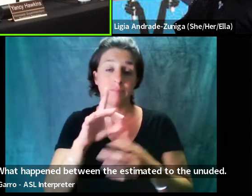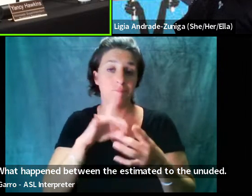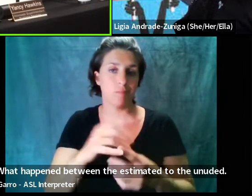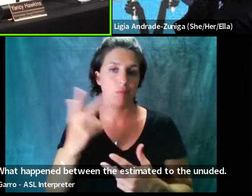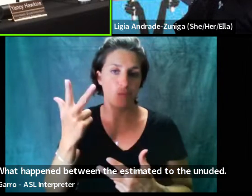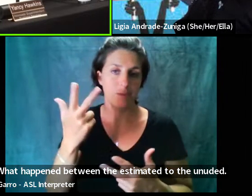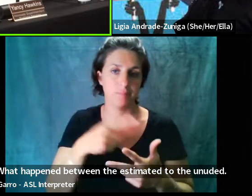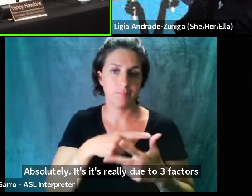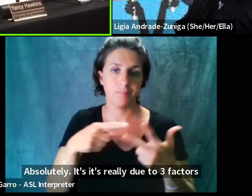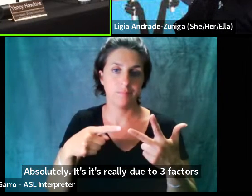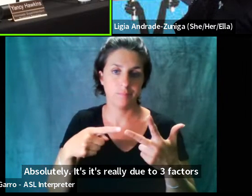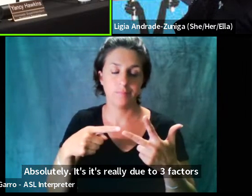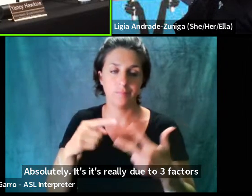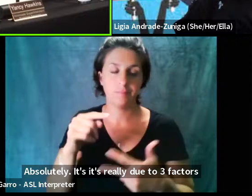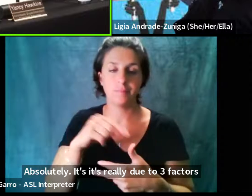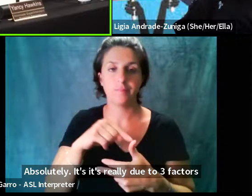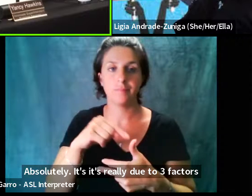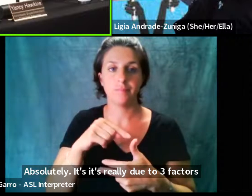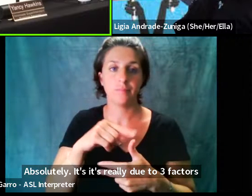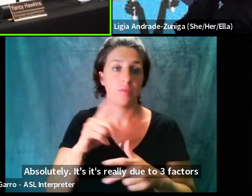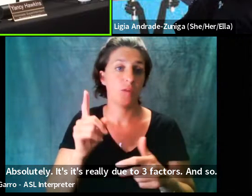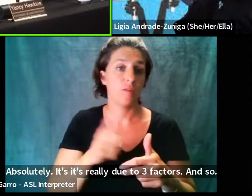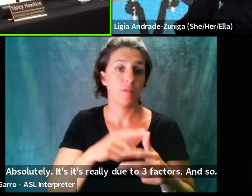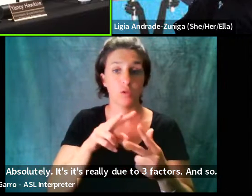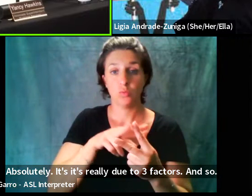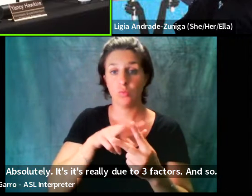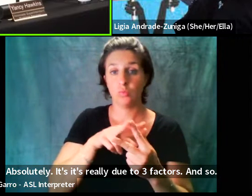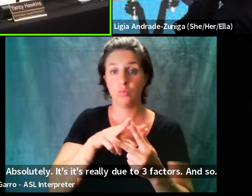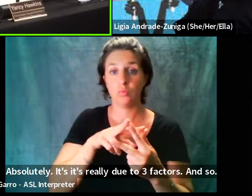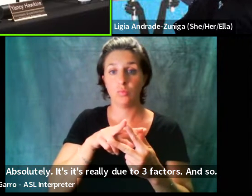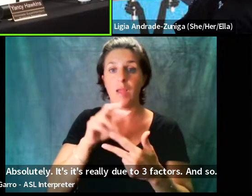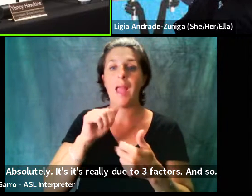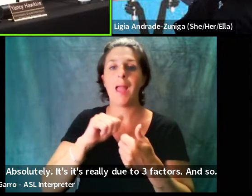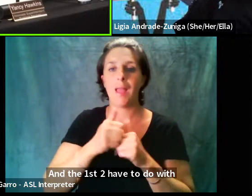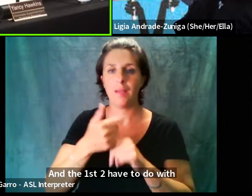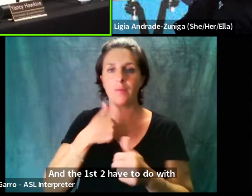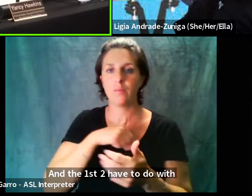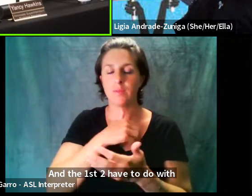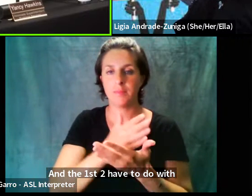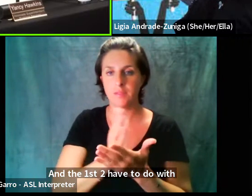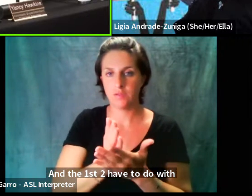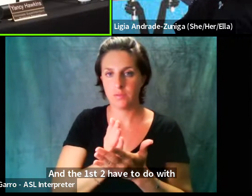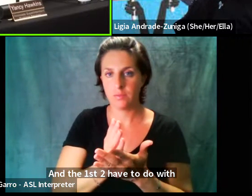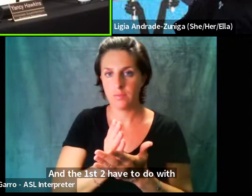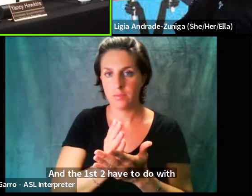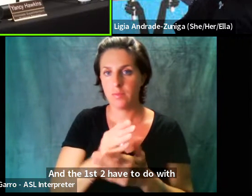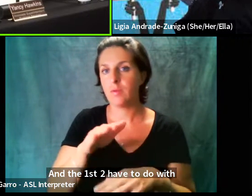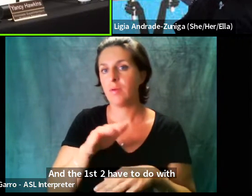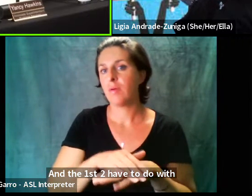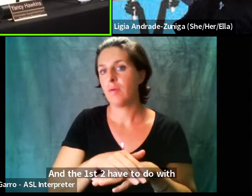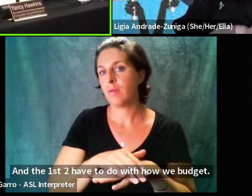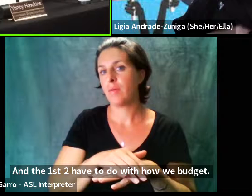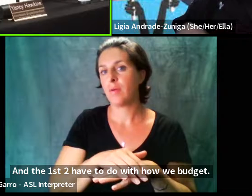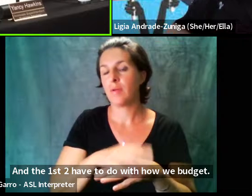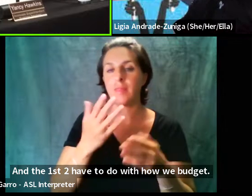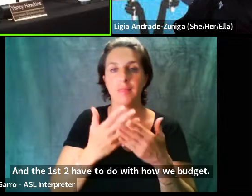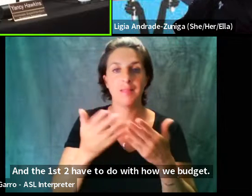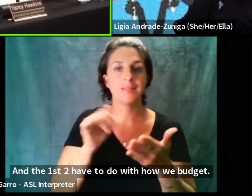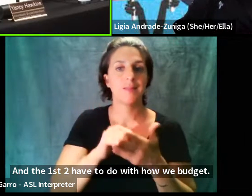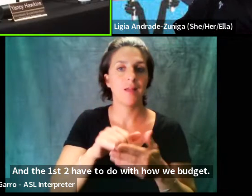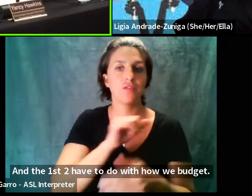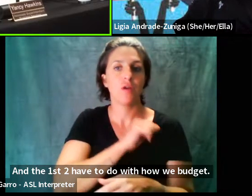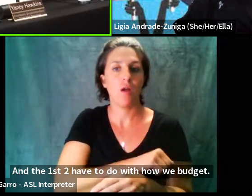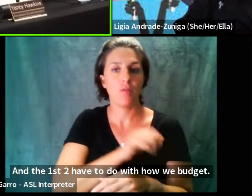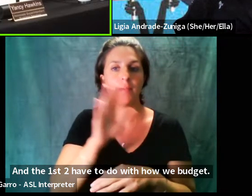And so, and the first two have to do with how we budget on things that have been authorized by